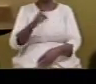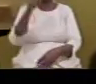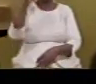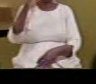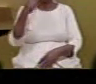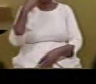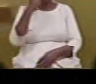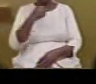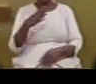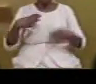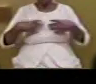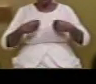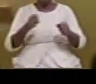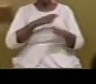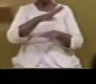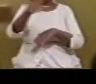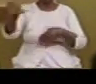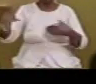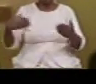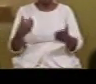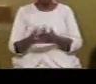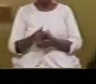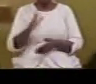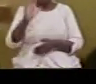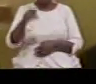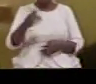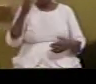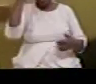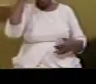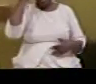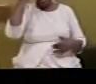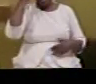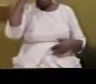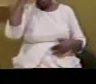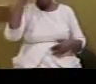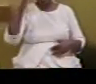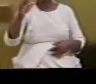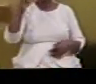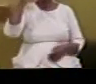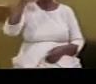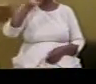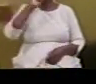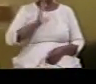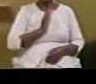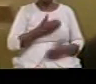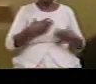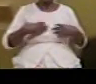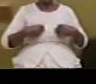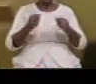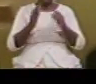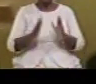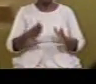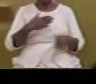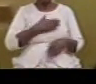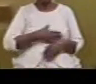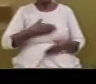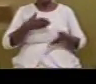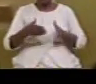Who healed all thy diseases is our healer. Let's magnify the name of the